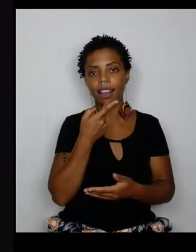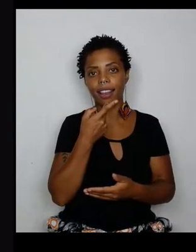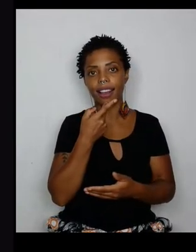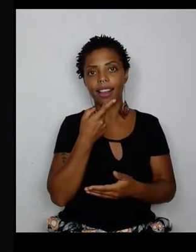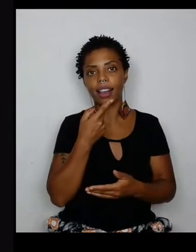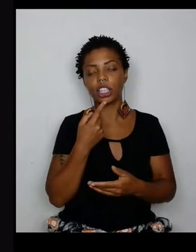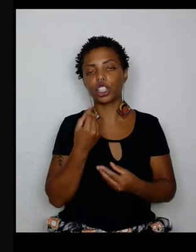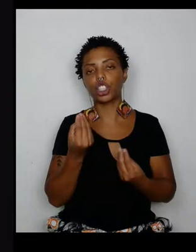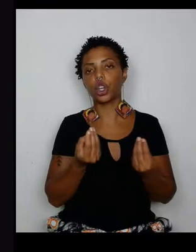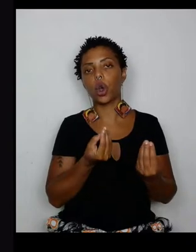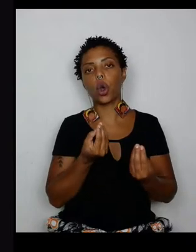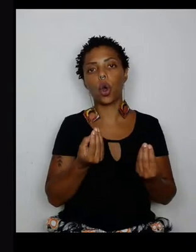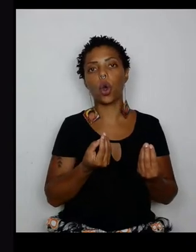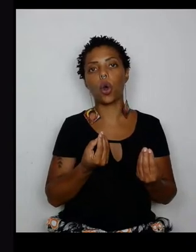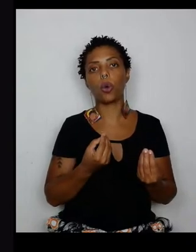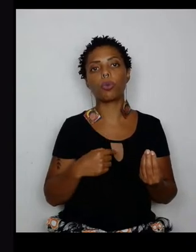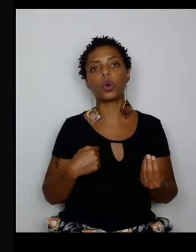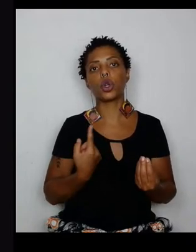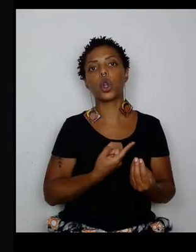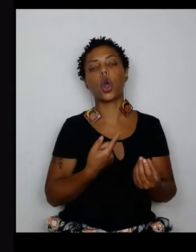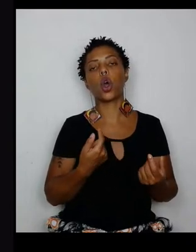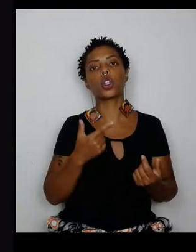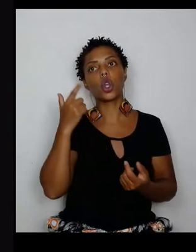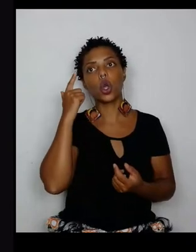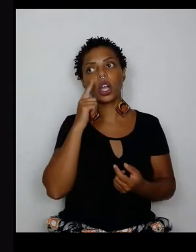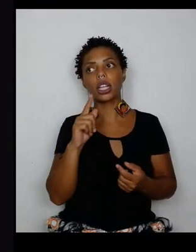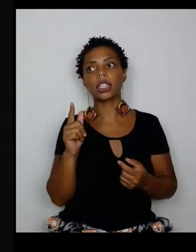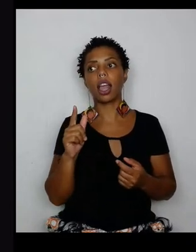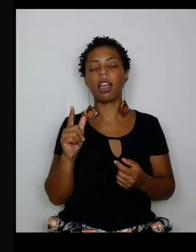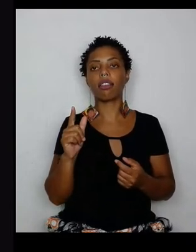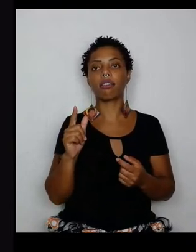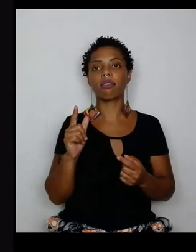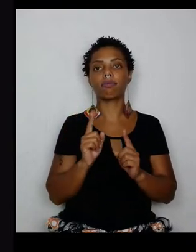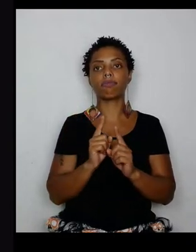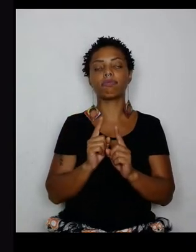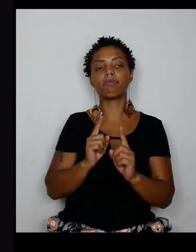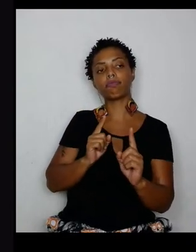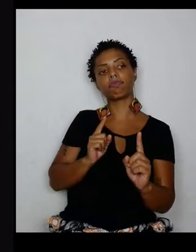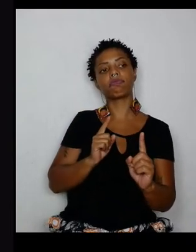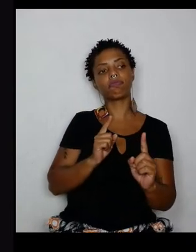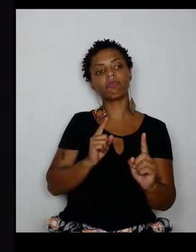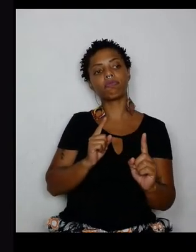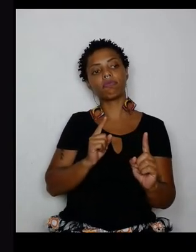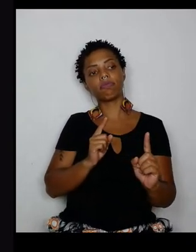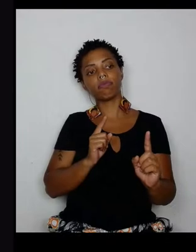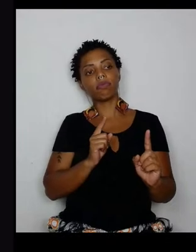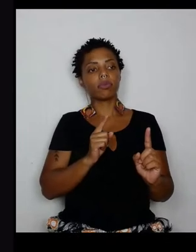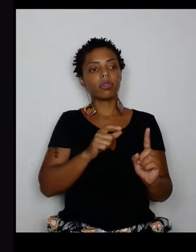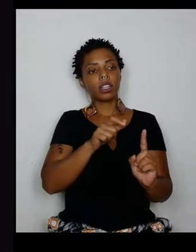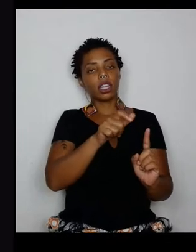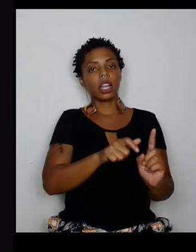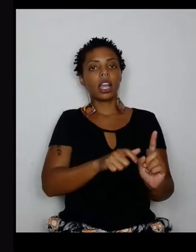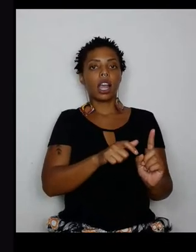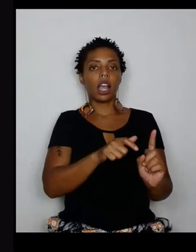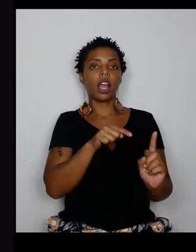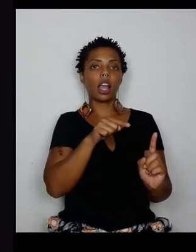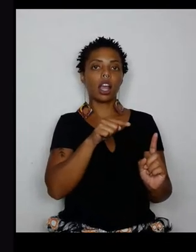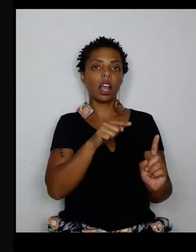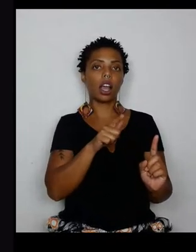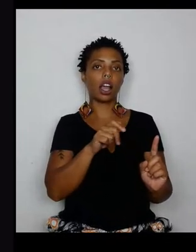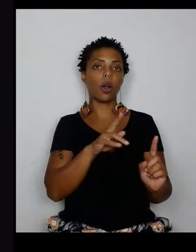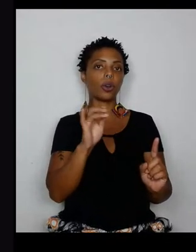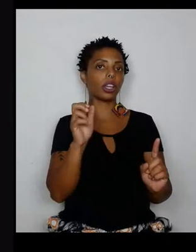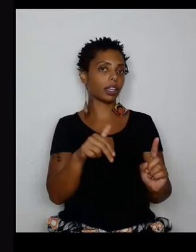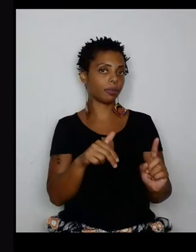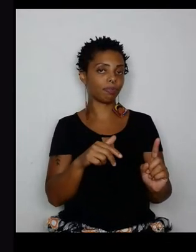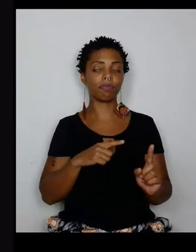increasingly image saturated cultures art arguably more than the textual archive has the power to break